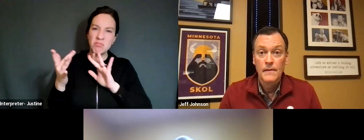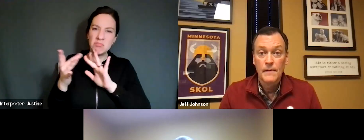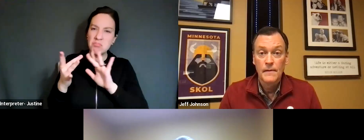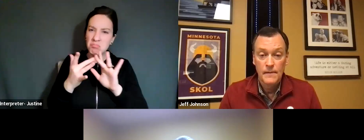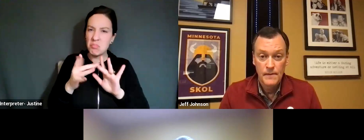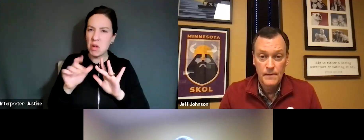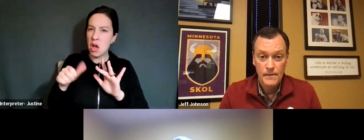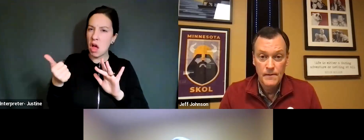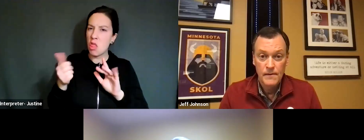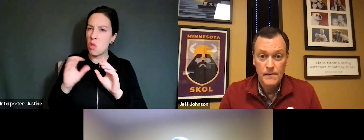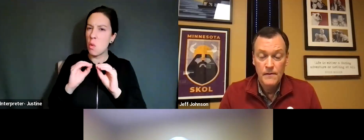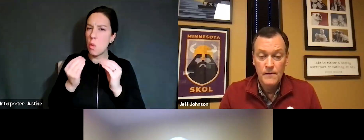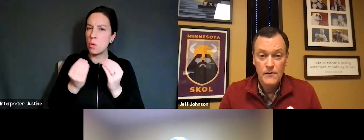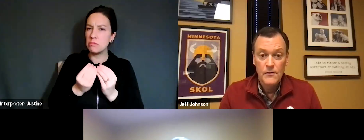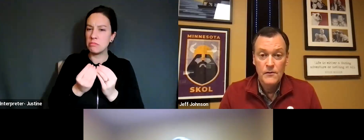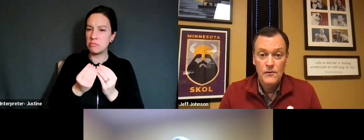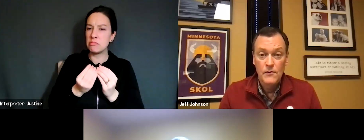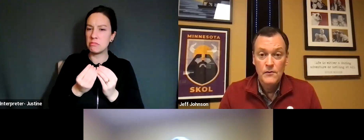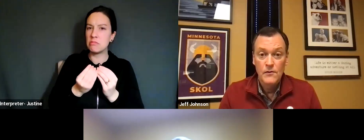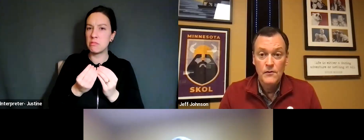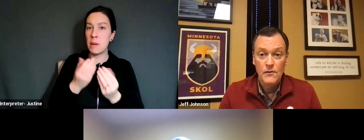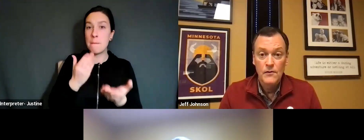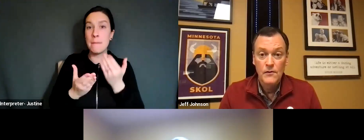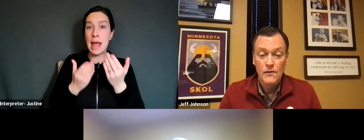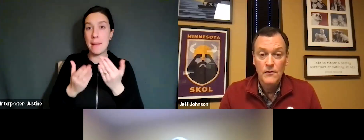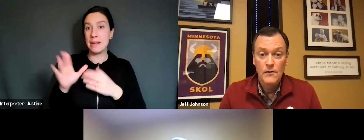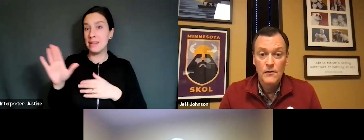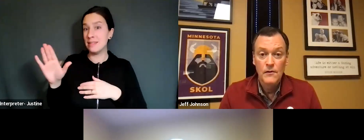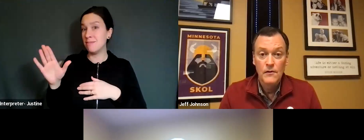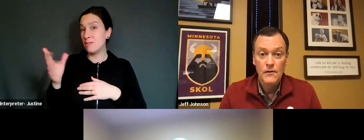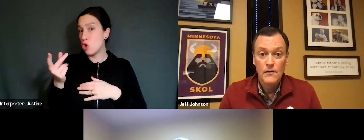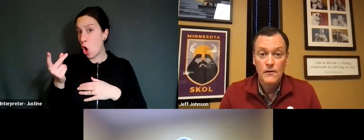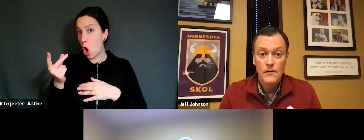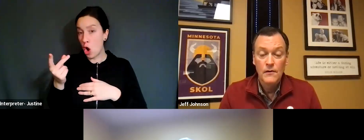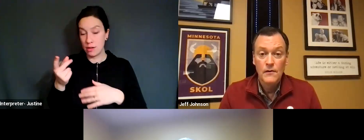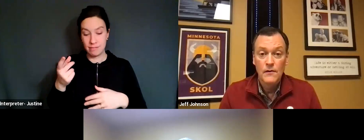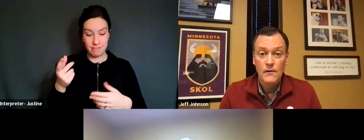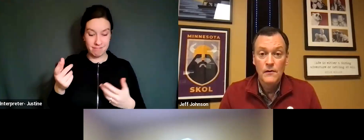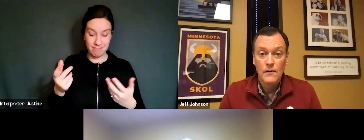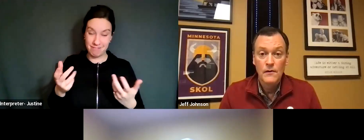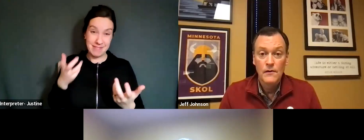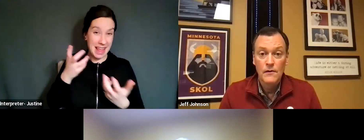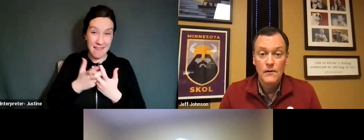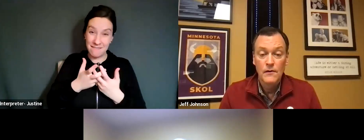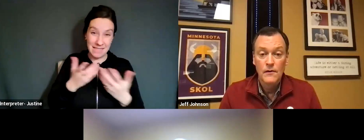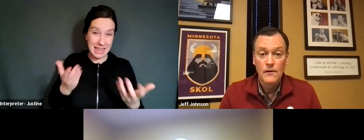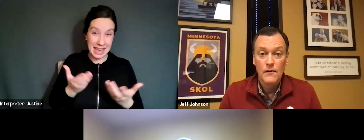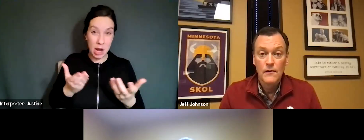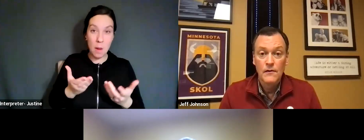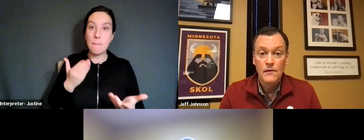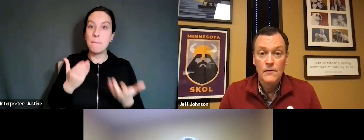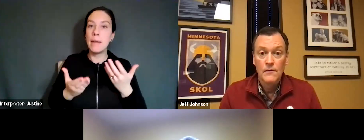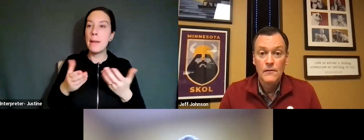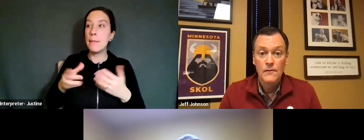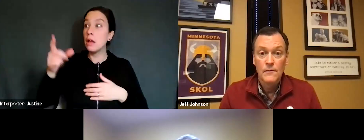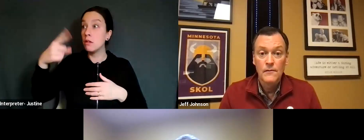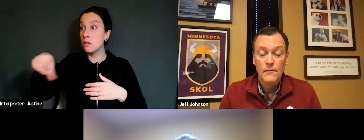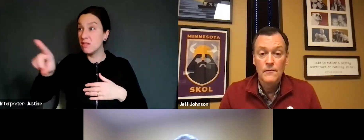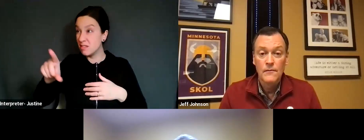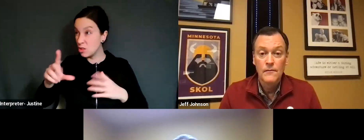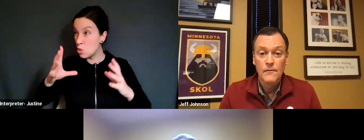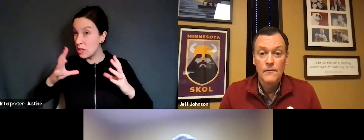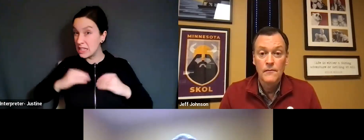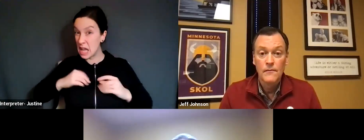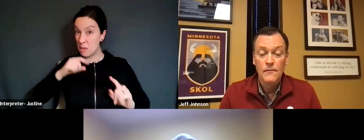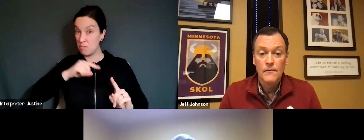organizations for dogs that maybe are not the best fit for us, but maybe would work for a client with PTSD or some other type